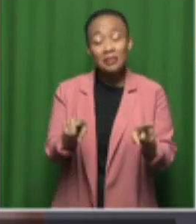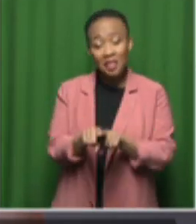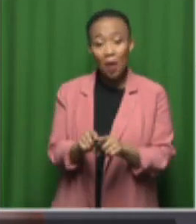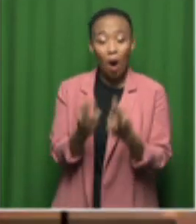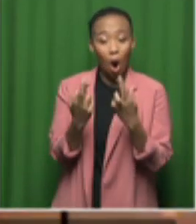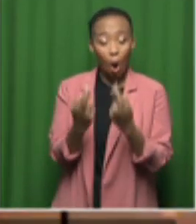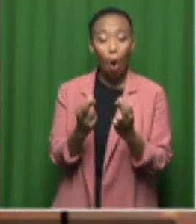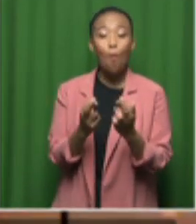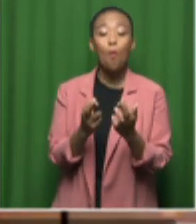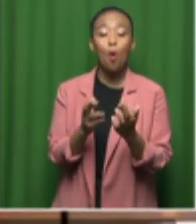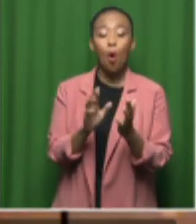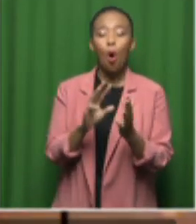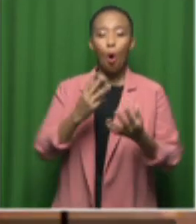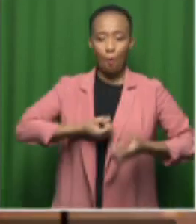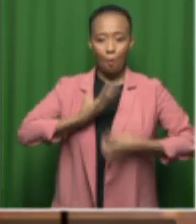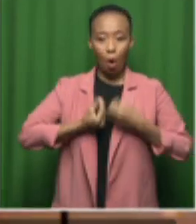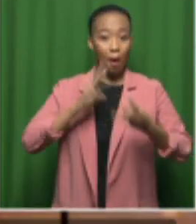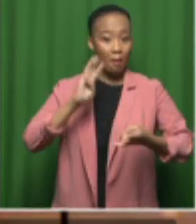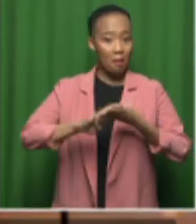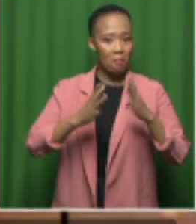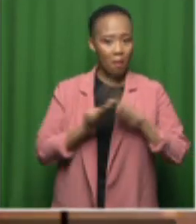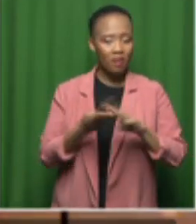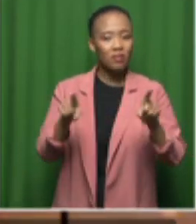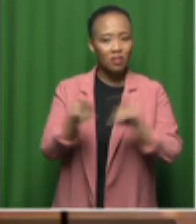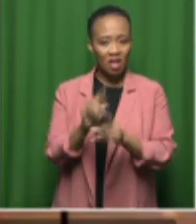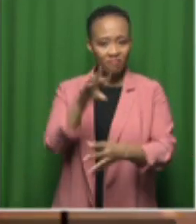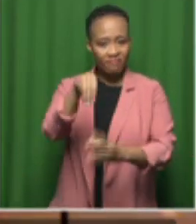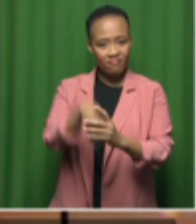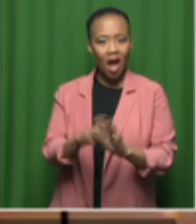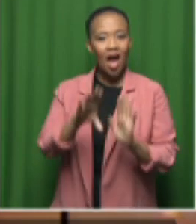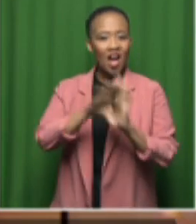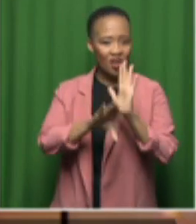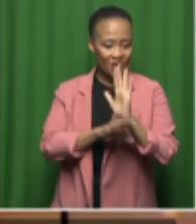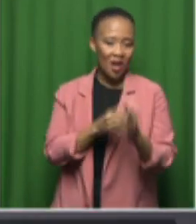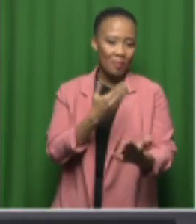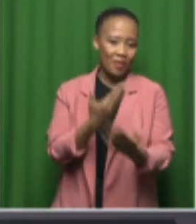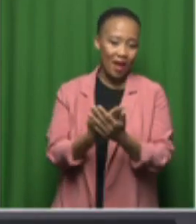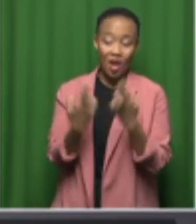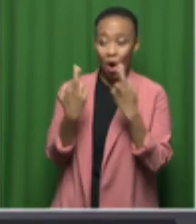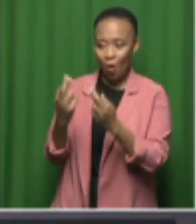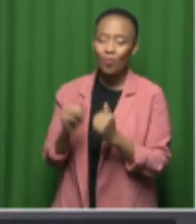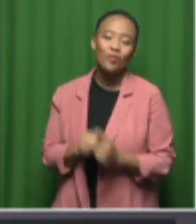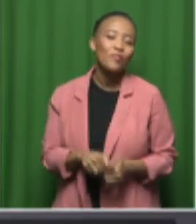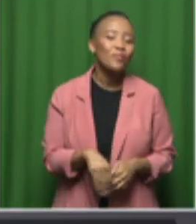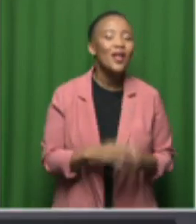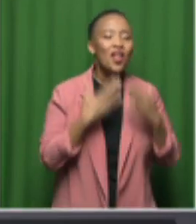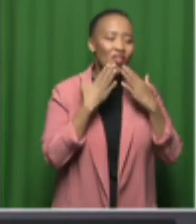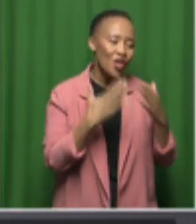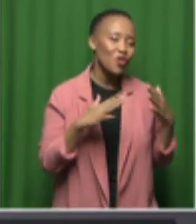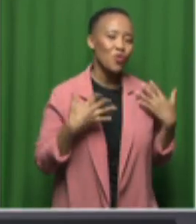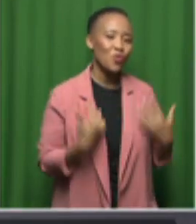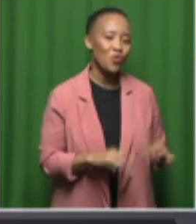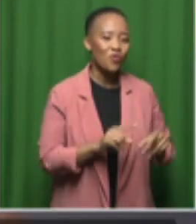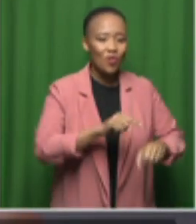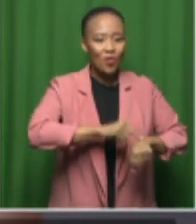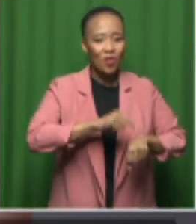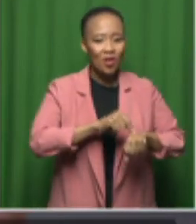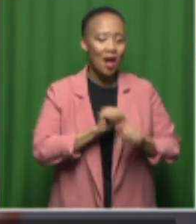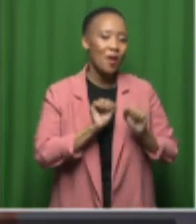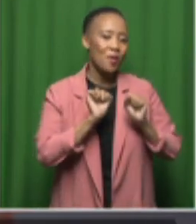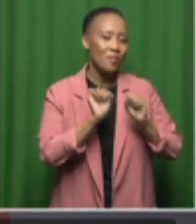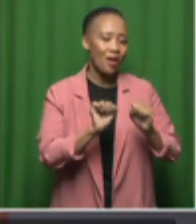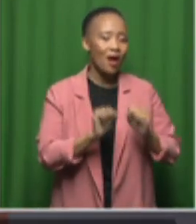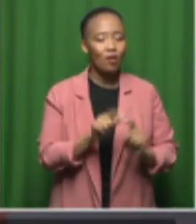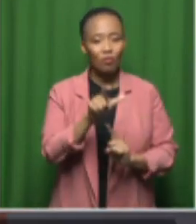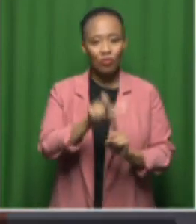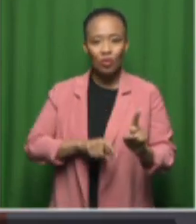will be We so hope so too. We hope so too. All right, Botshelo, great chatting to you. Thank you so much for your time. Thank you. Great stuff. Well, that was